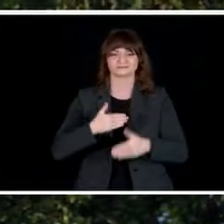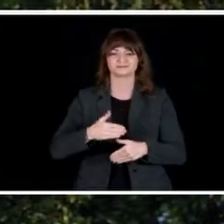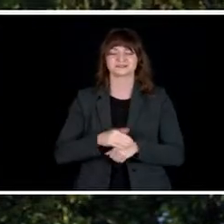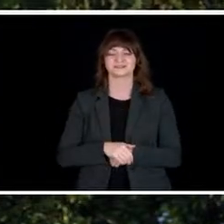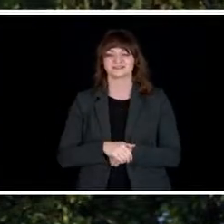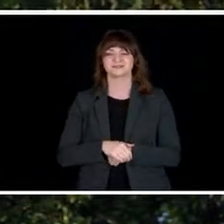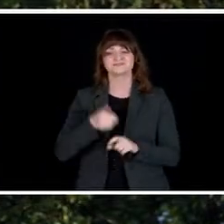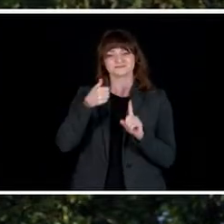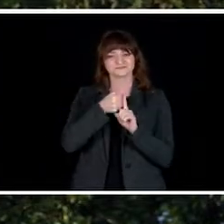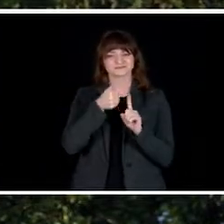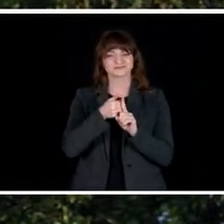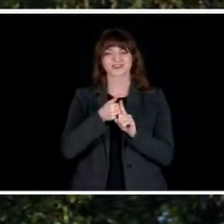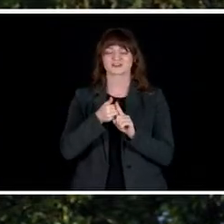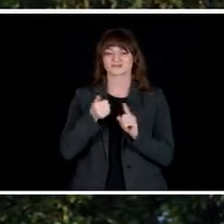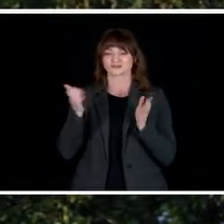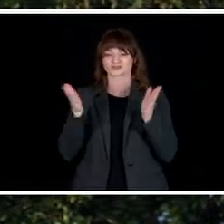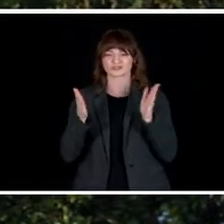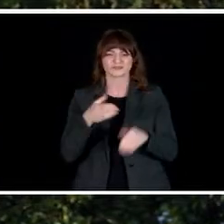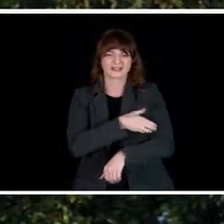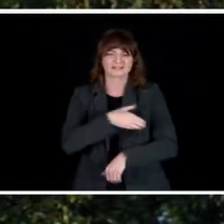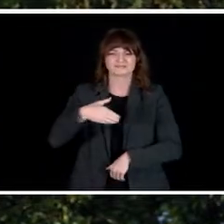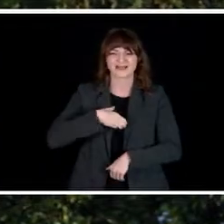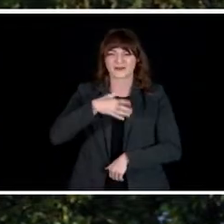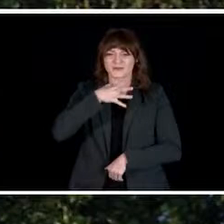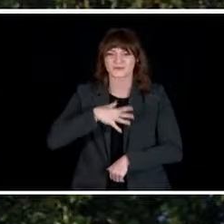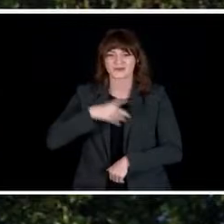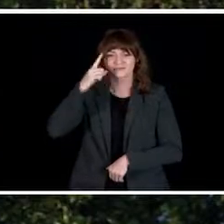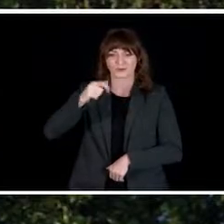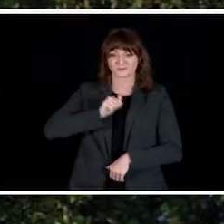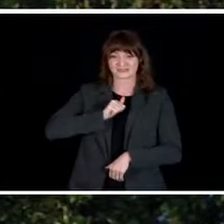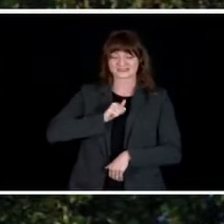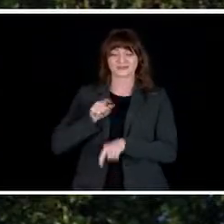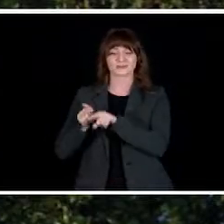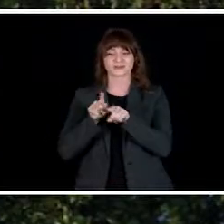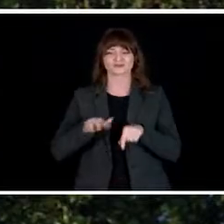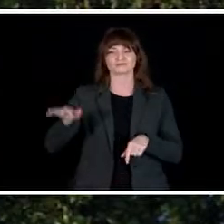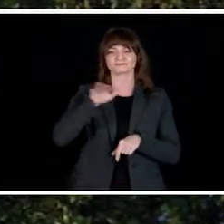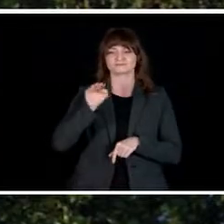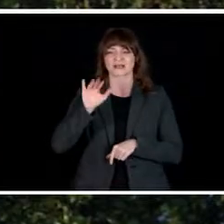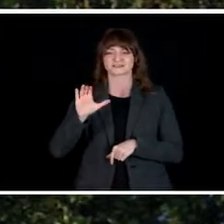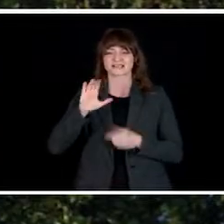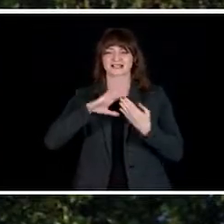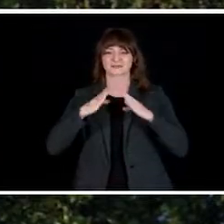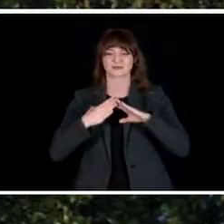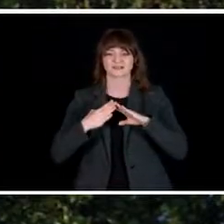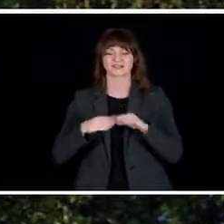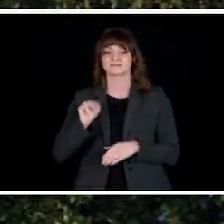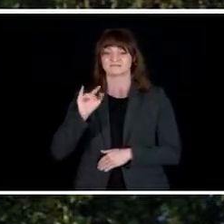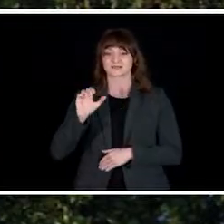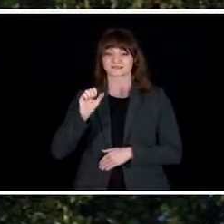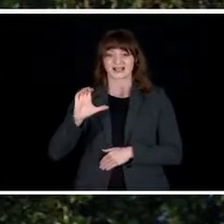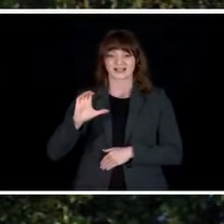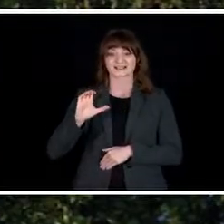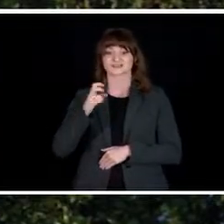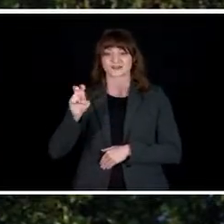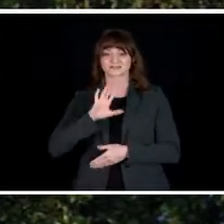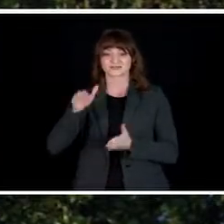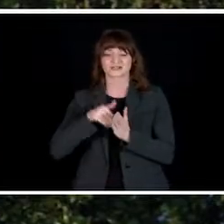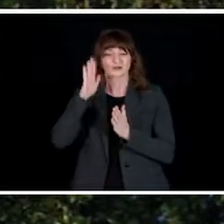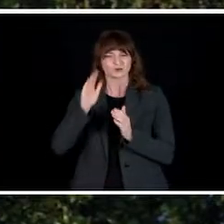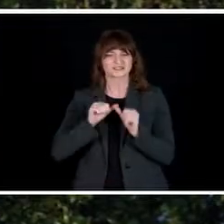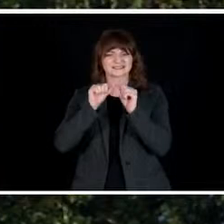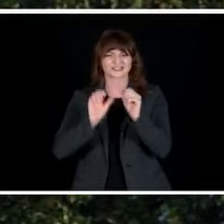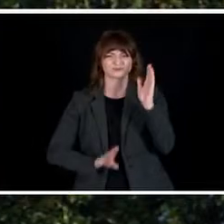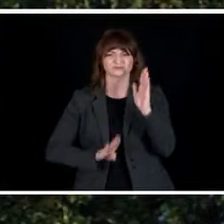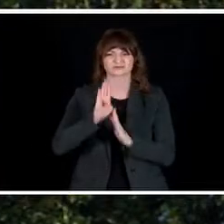and has served as an empowering woman to me and the Mount SAC community. The Mount SAC Transfer Center will continue to thrive because